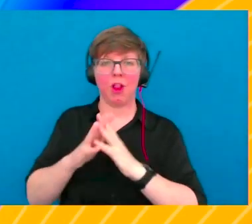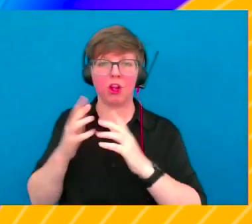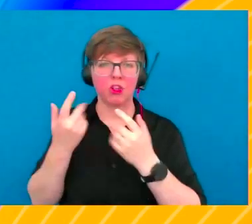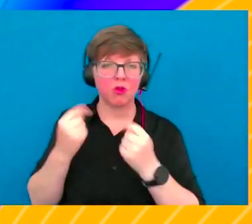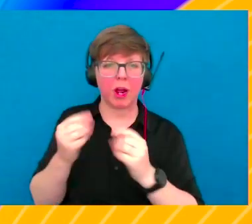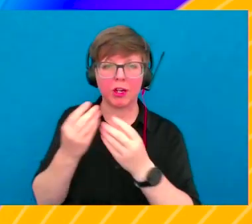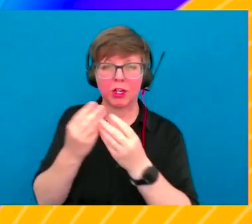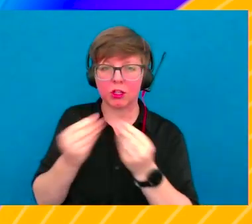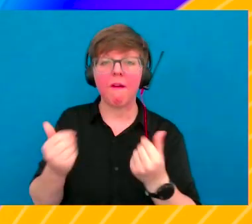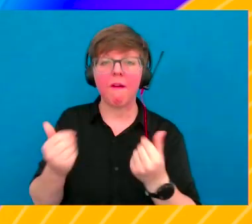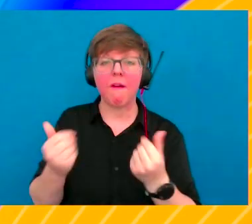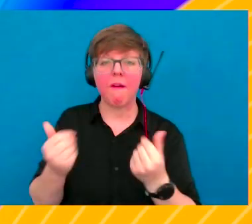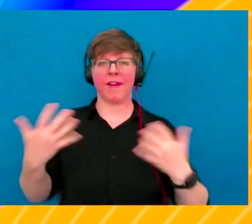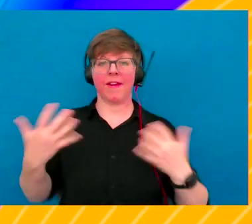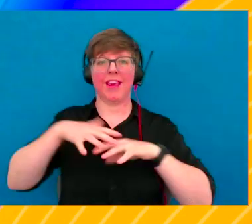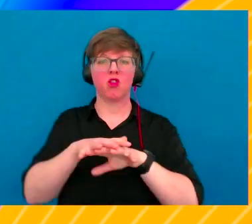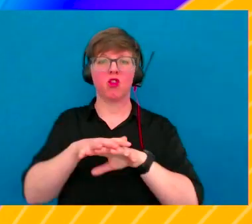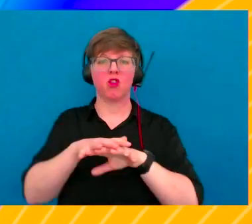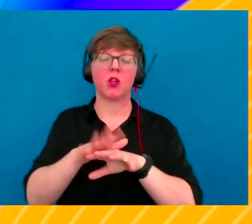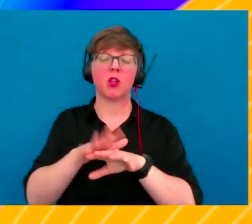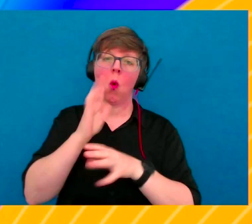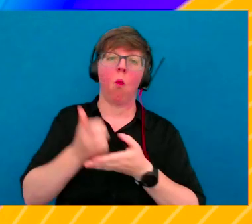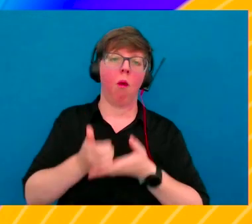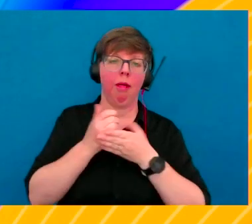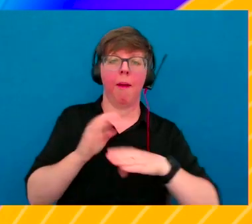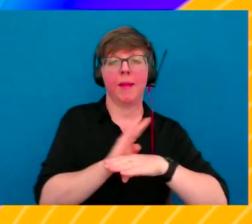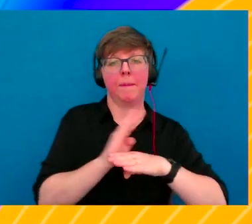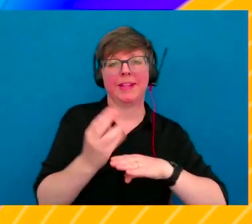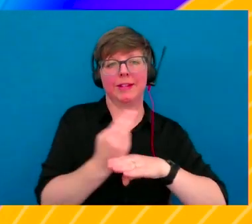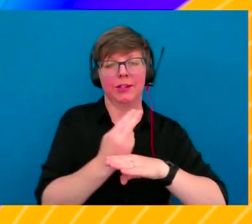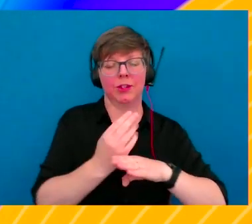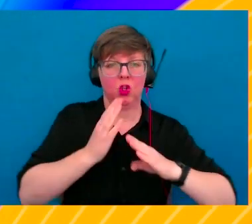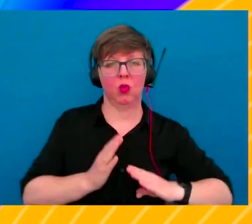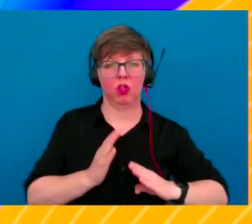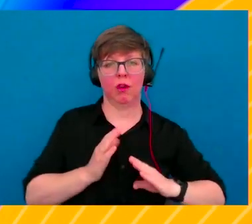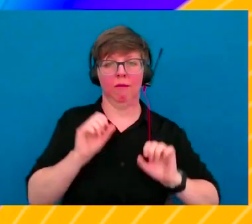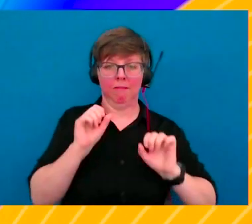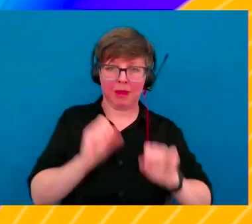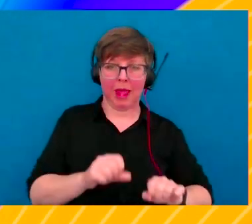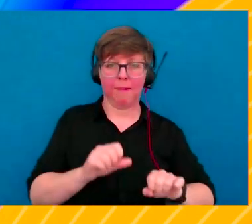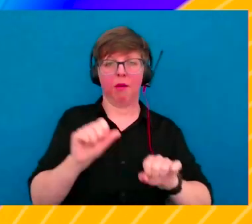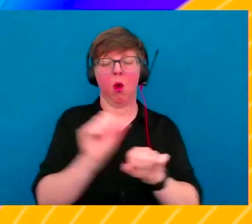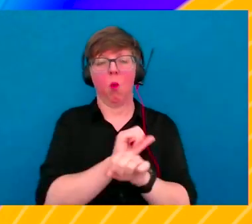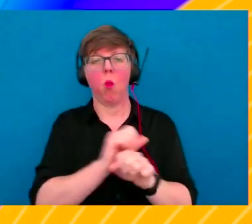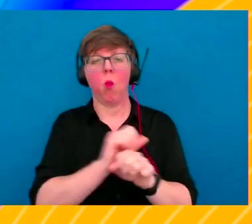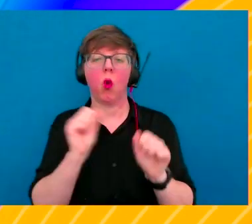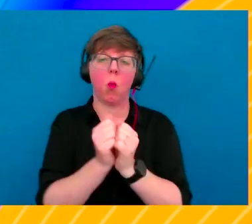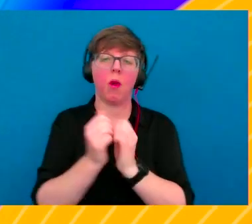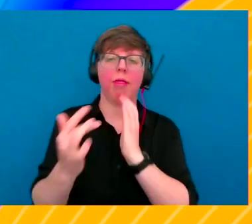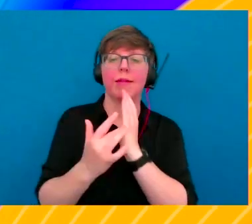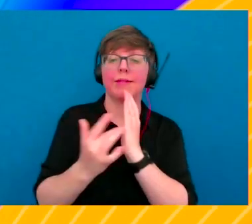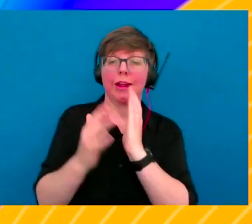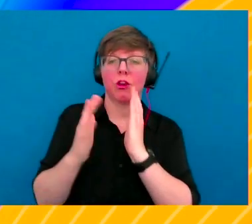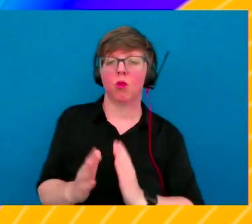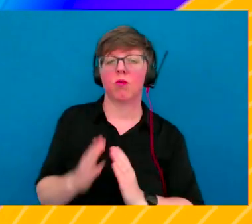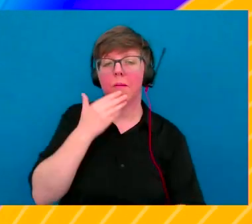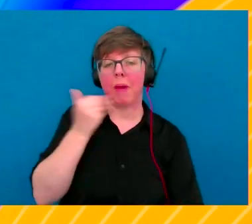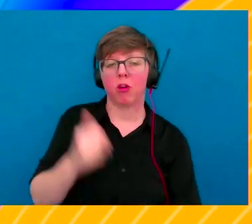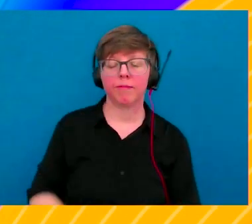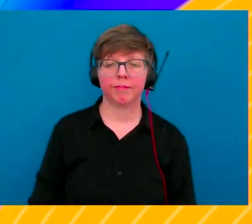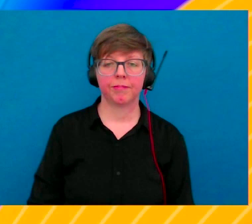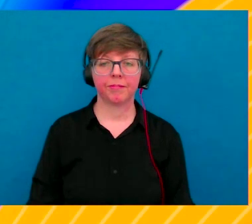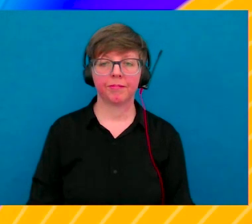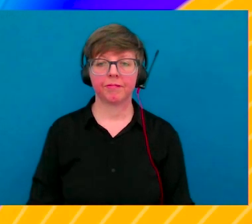integrations definitely help the business user being able to work with the technical user a little bit better. Um,